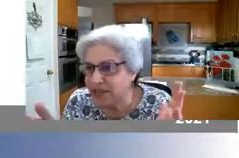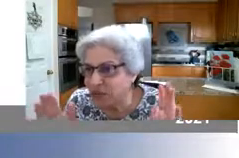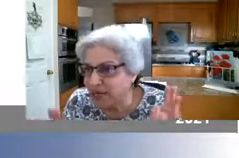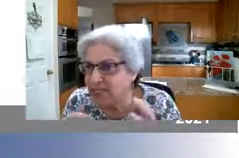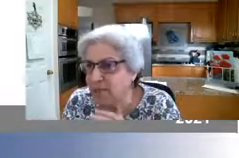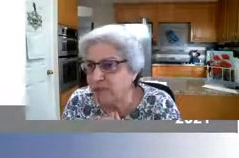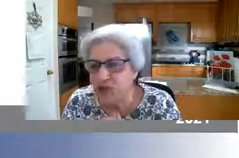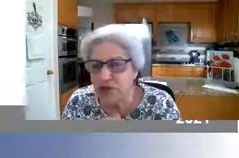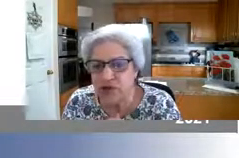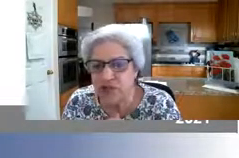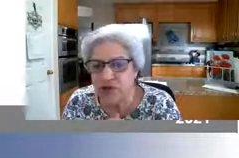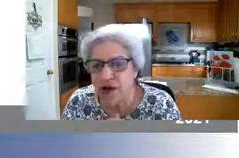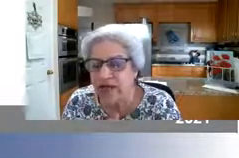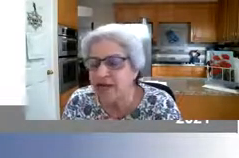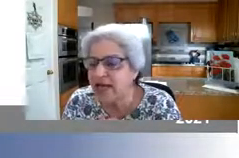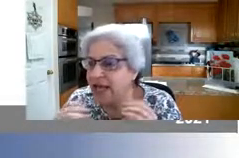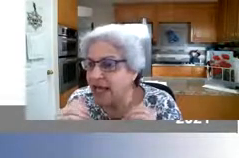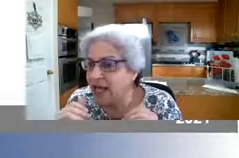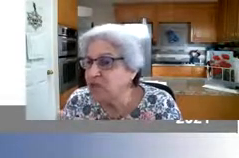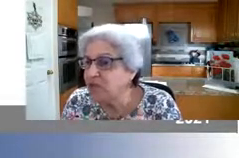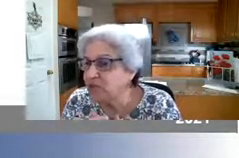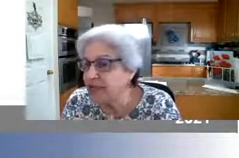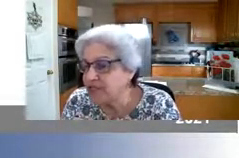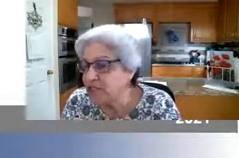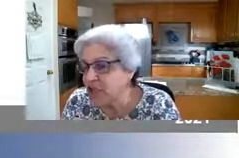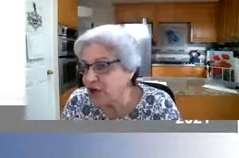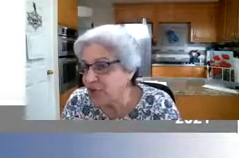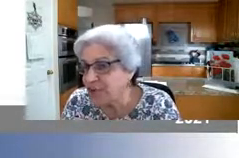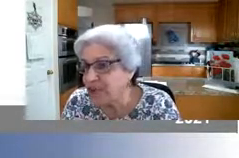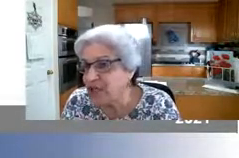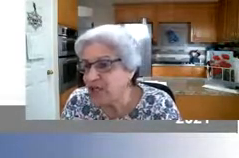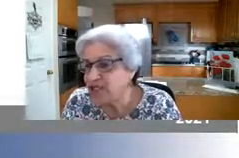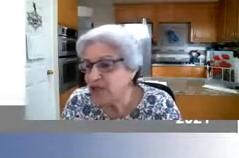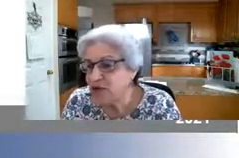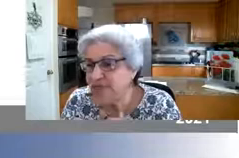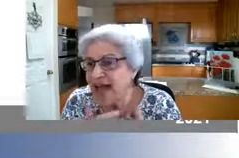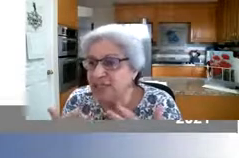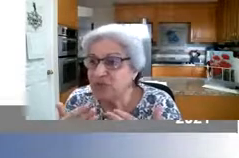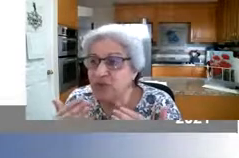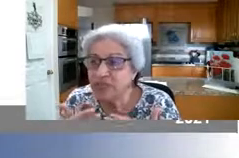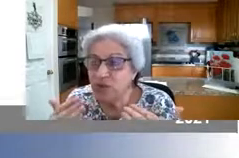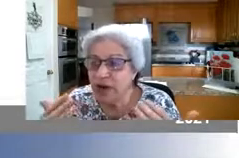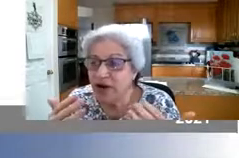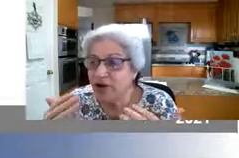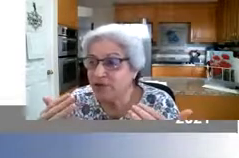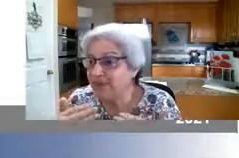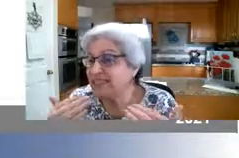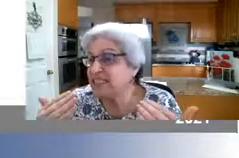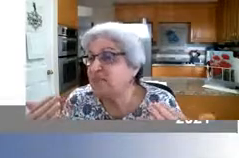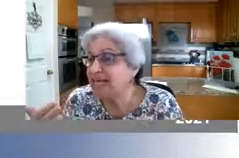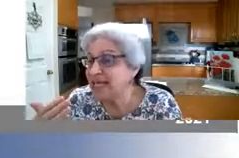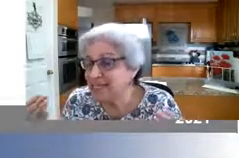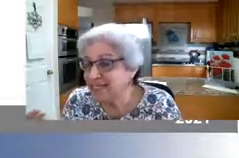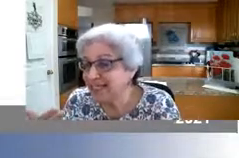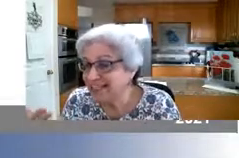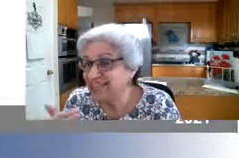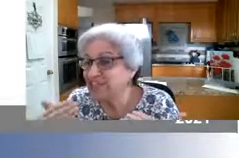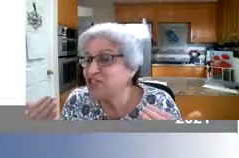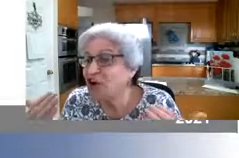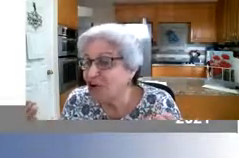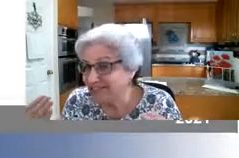keep it at the right temperature and so on. And we were ready to go. So that's really where the